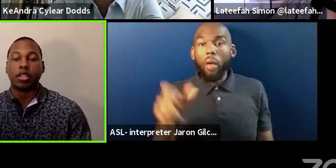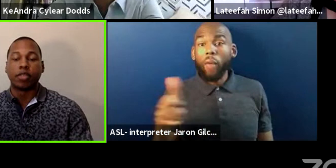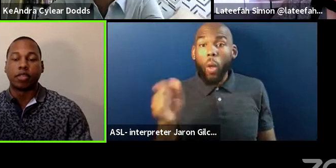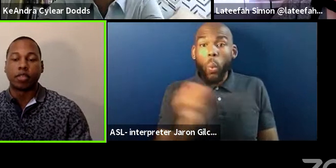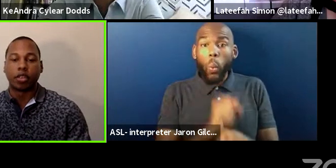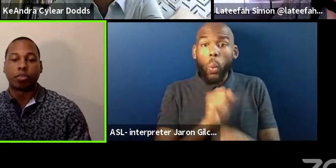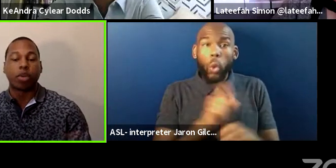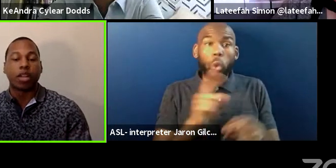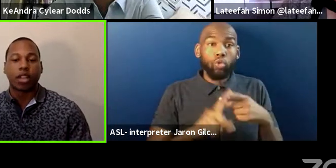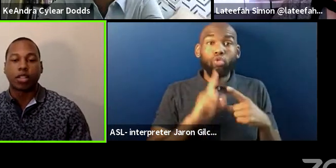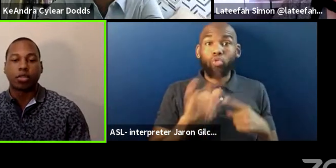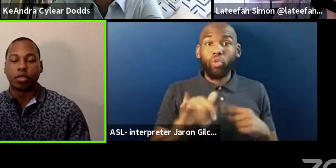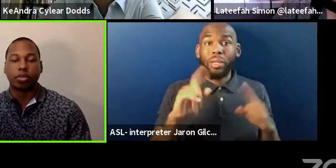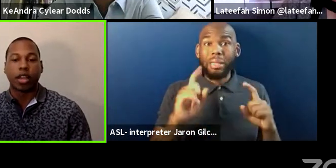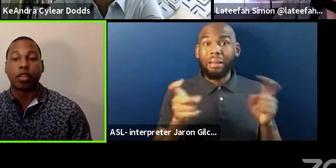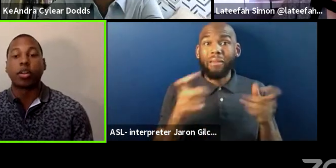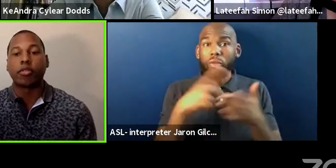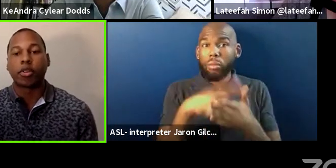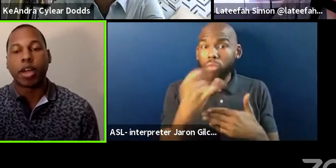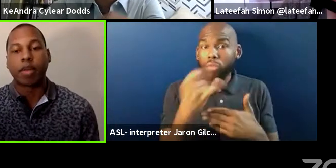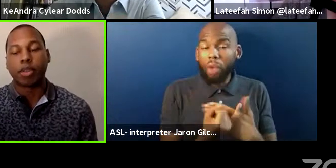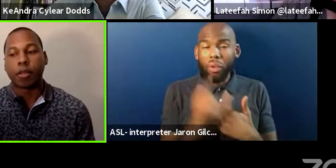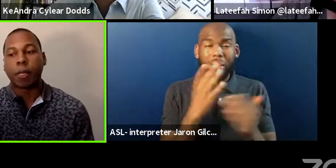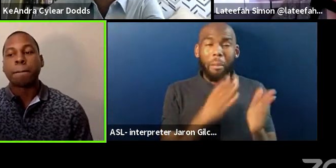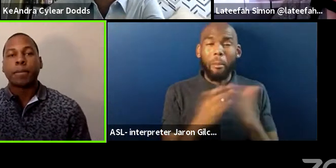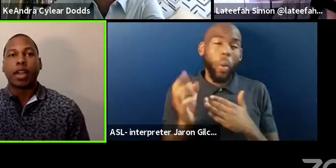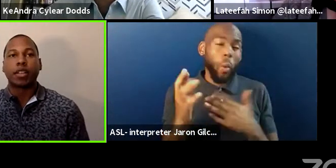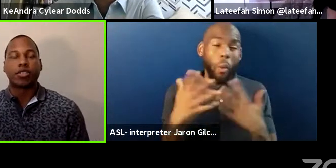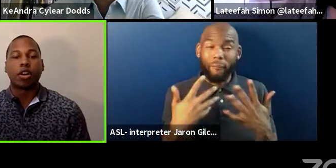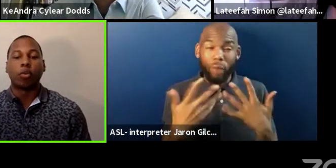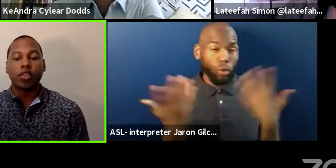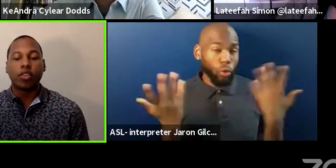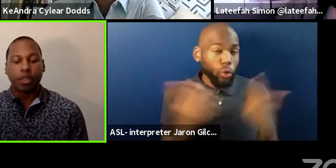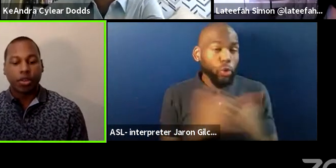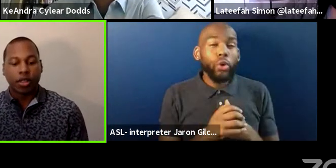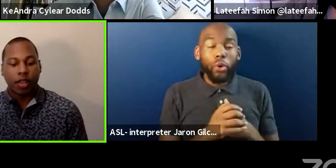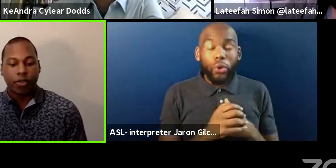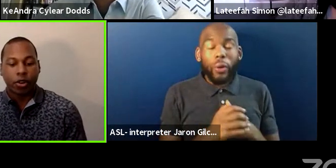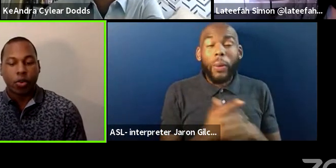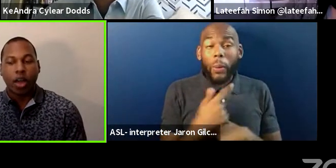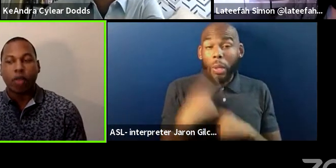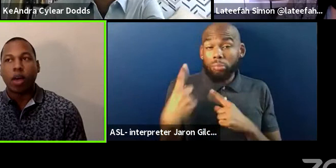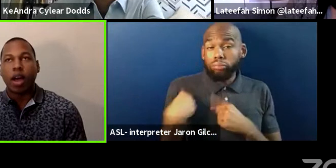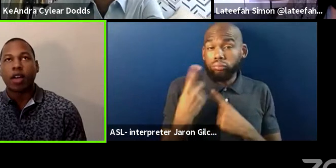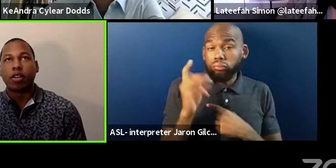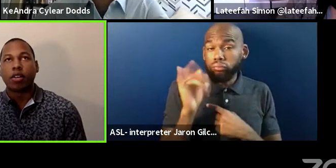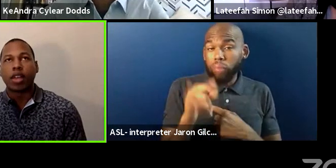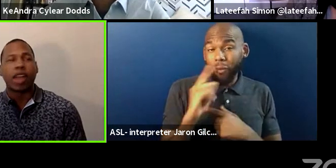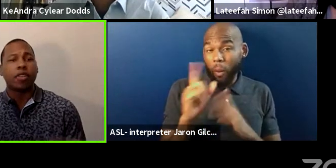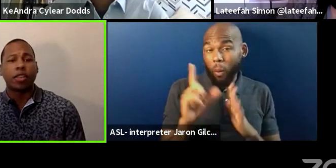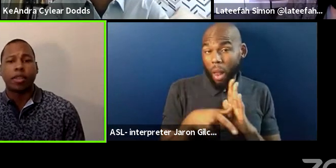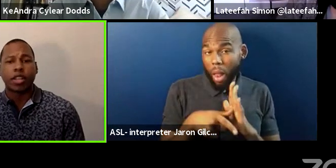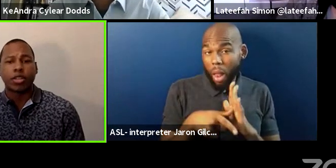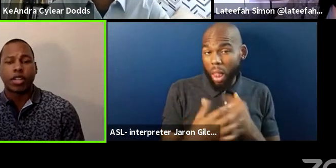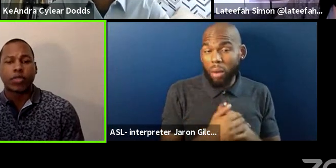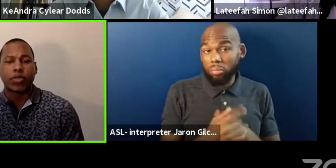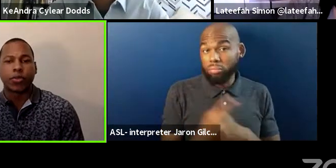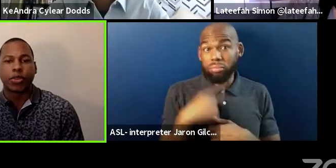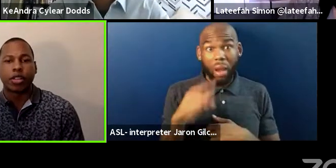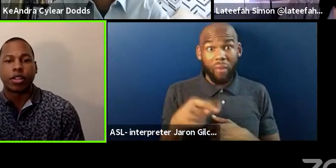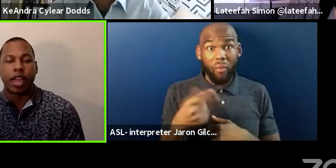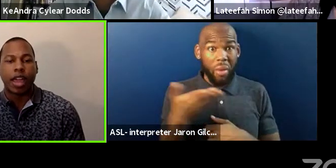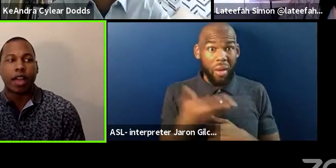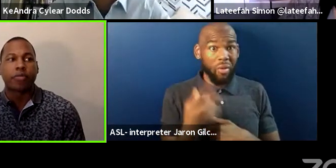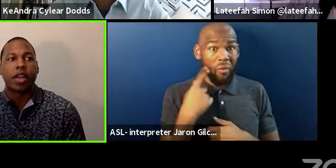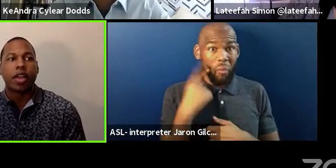to deliver the project or the plan or whatever it might be. And so we've been doing that for quite a while, and I've only been at Transform